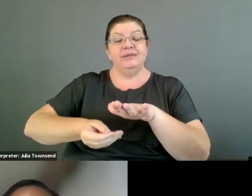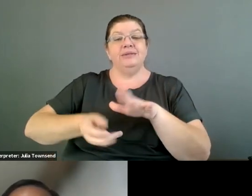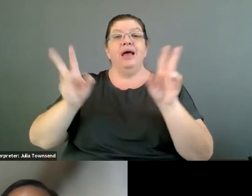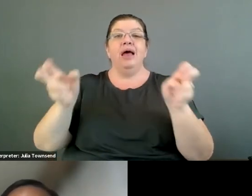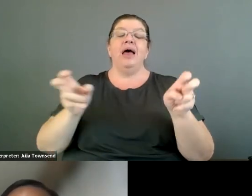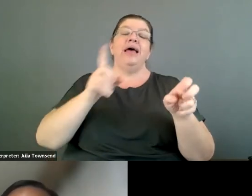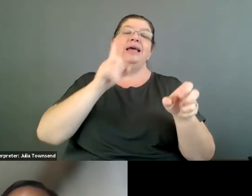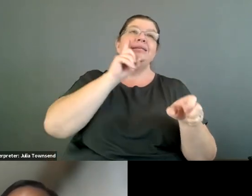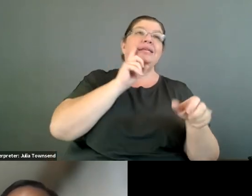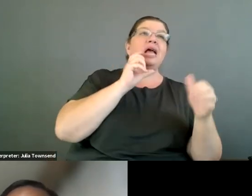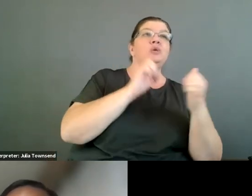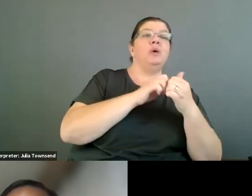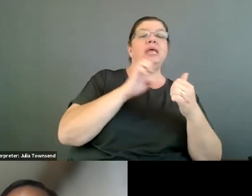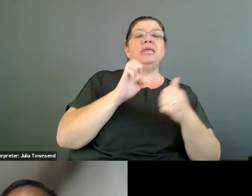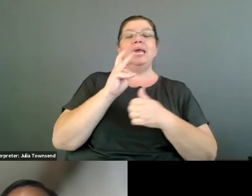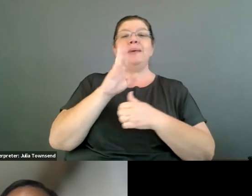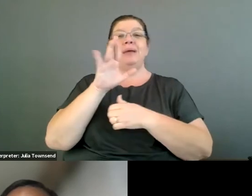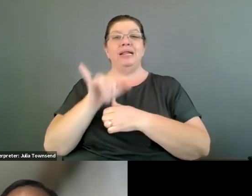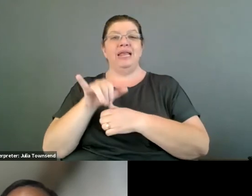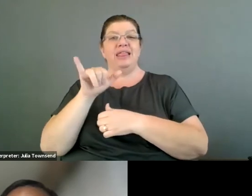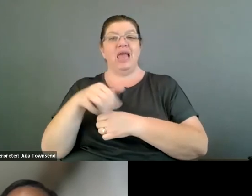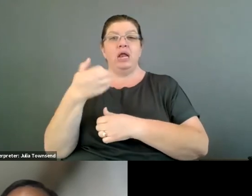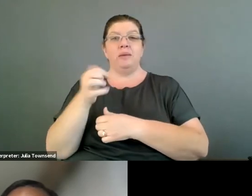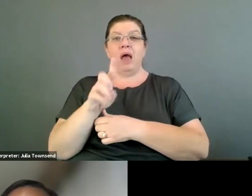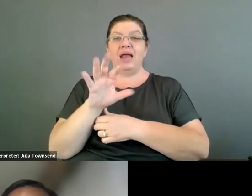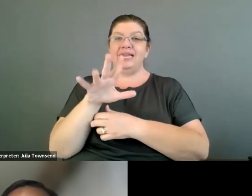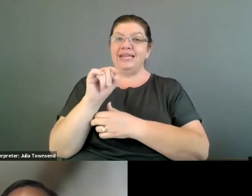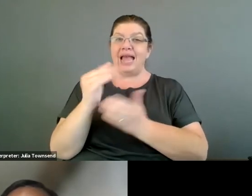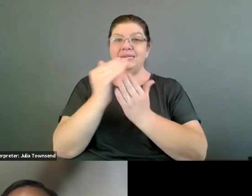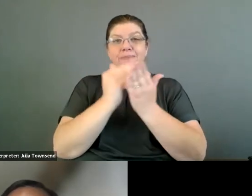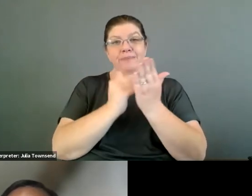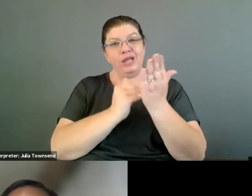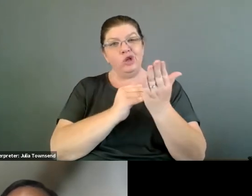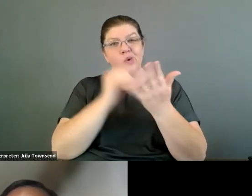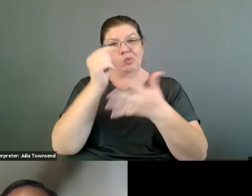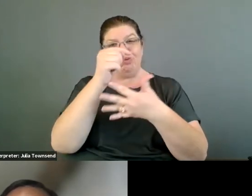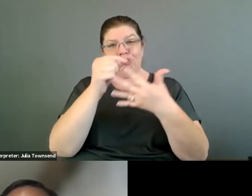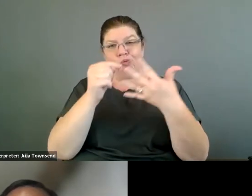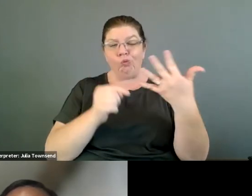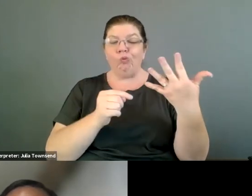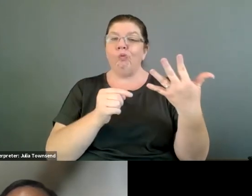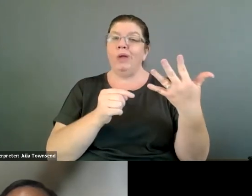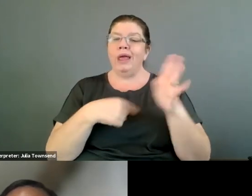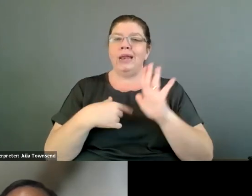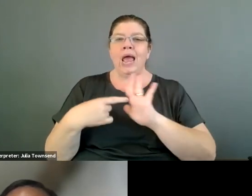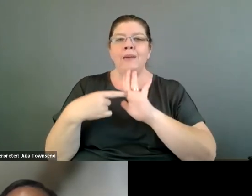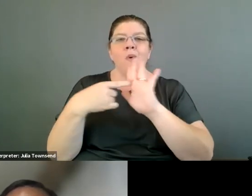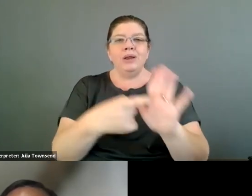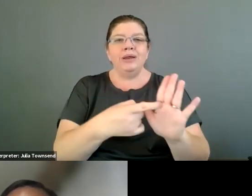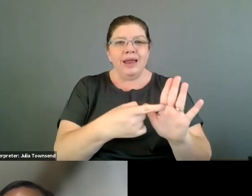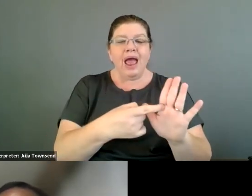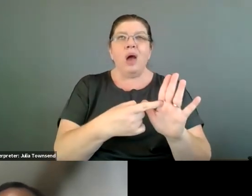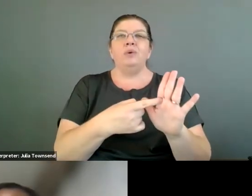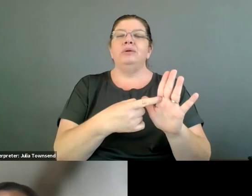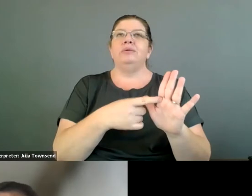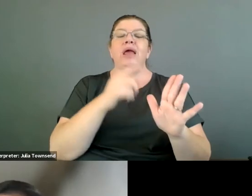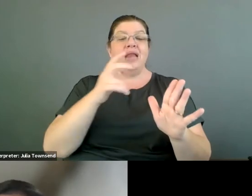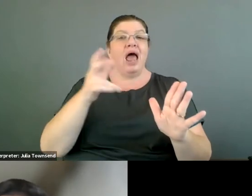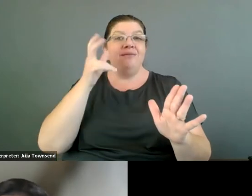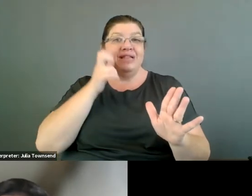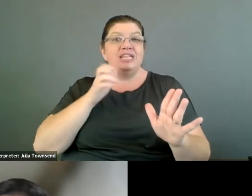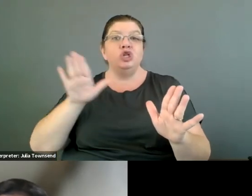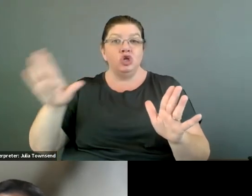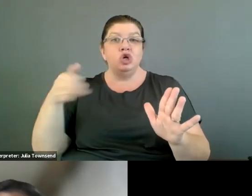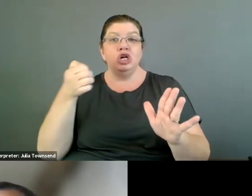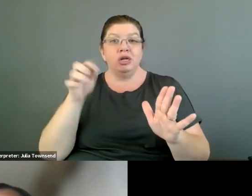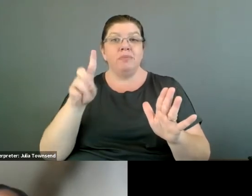Emily podcast sort of menu and library. And I pointed out, and actually I've listened to her